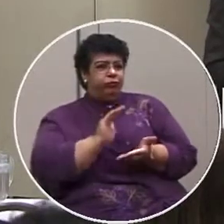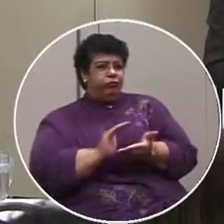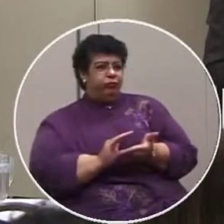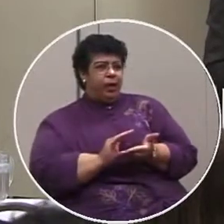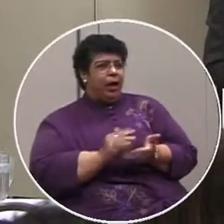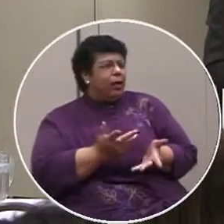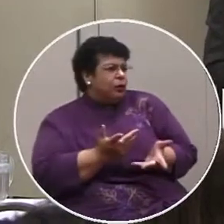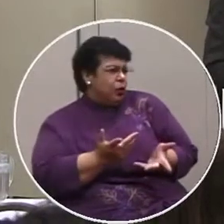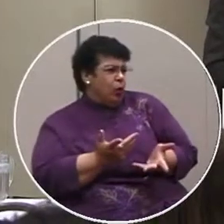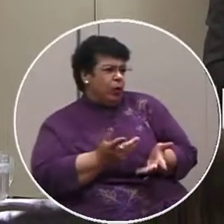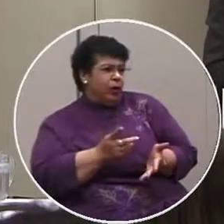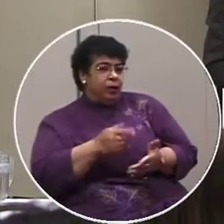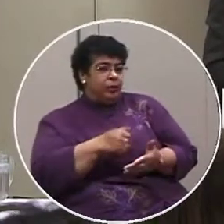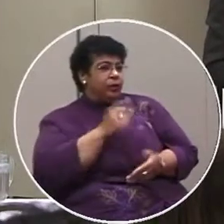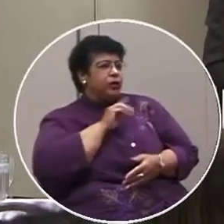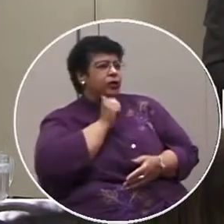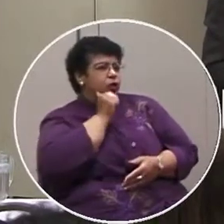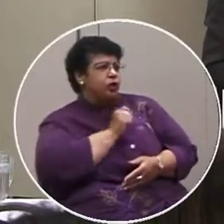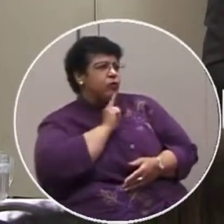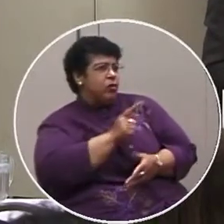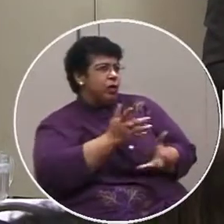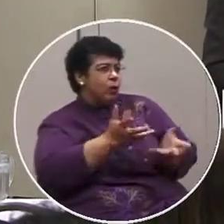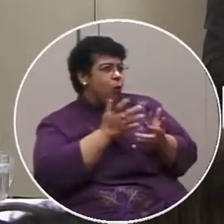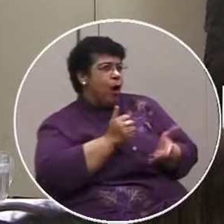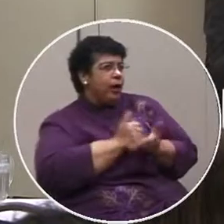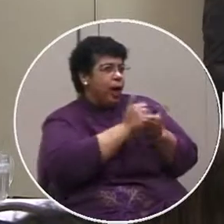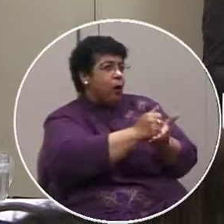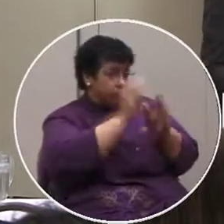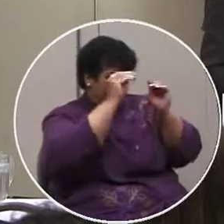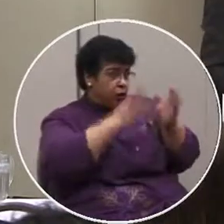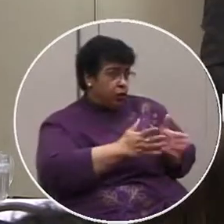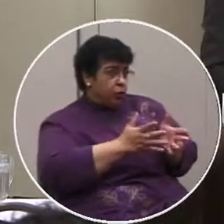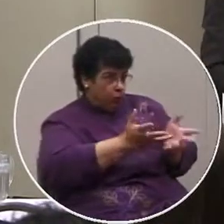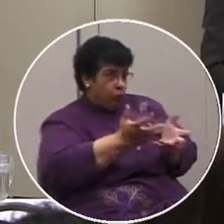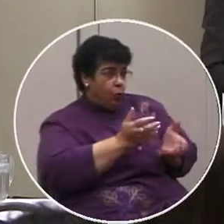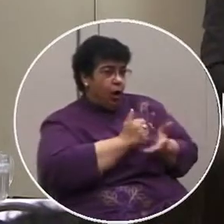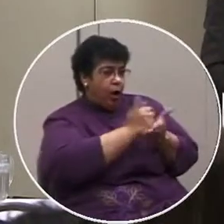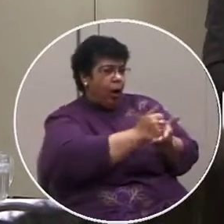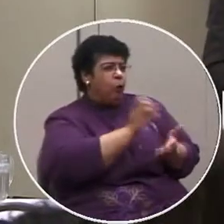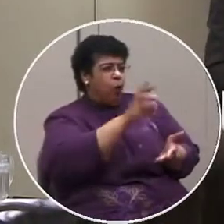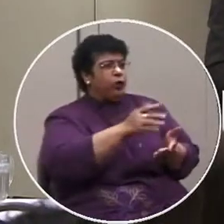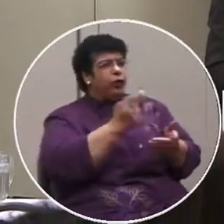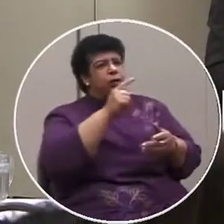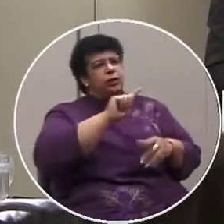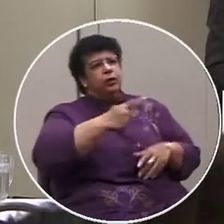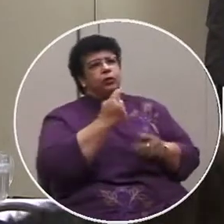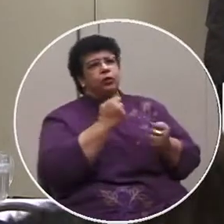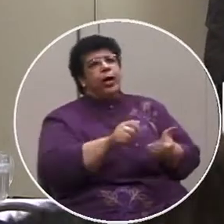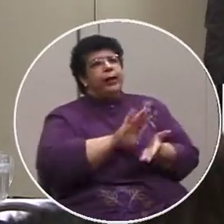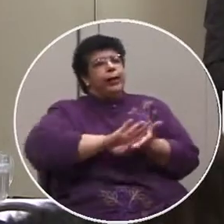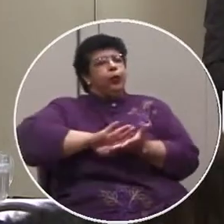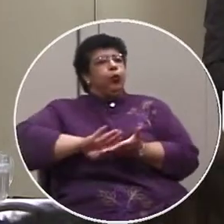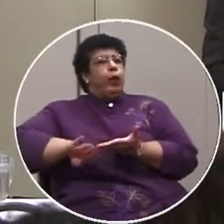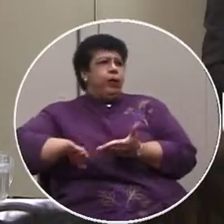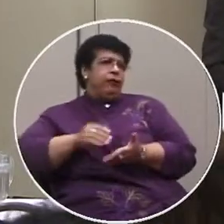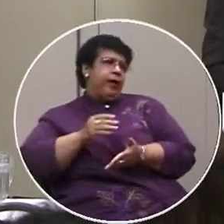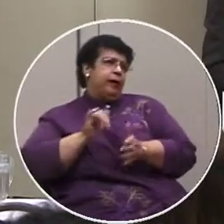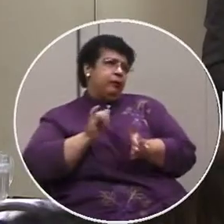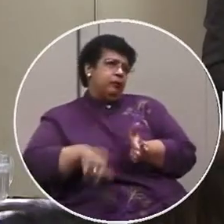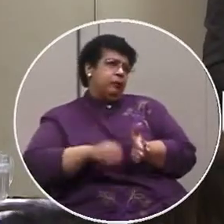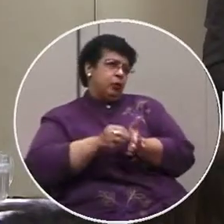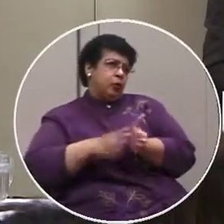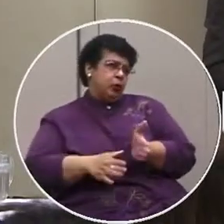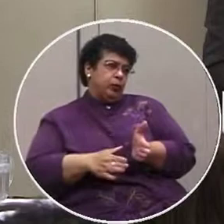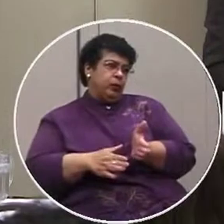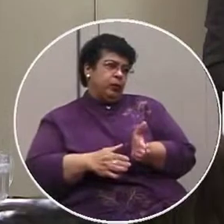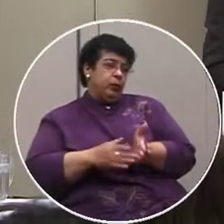or is she hoping that she can get rid of this student and get rid of you? And I don't mean that to be disrespectful, because sometimes